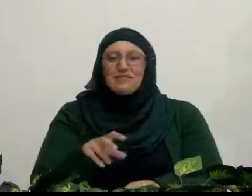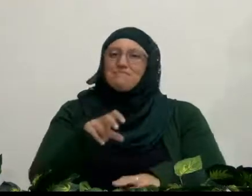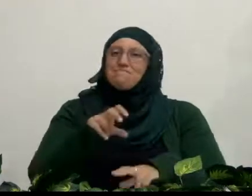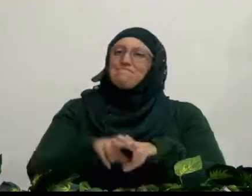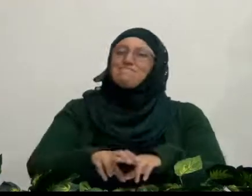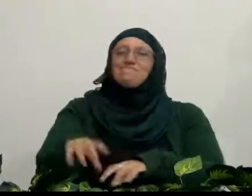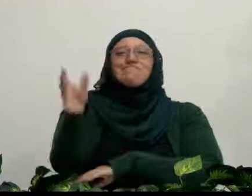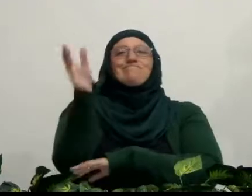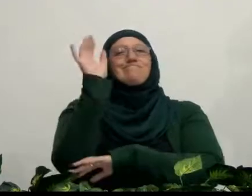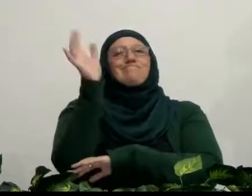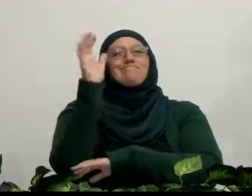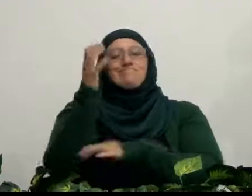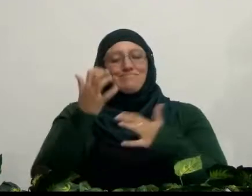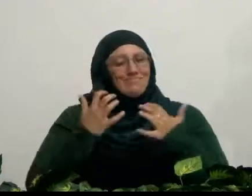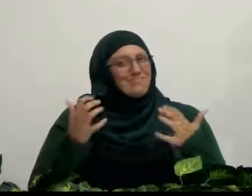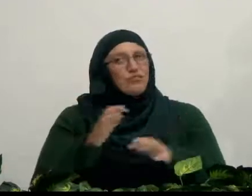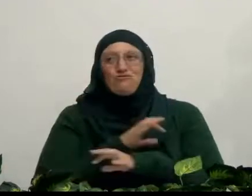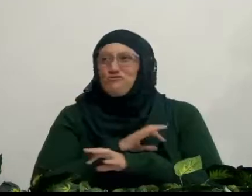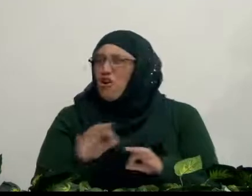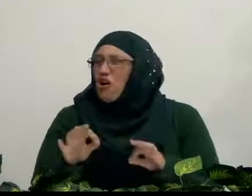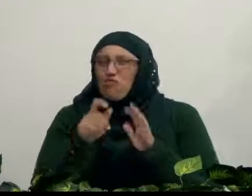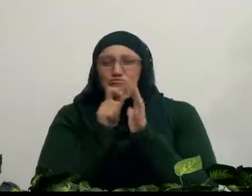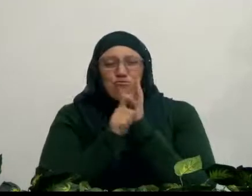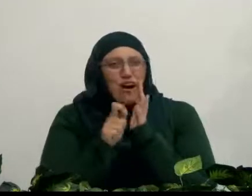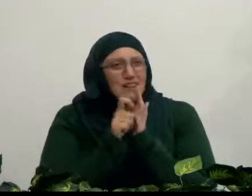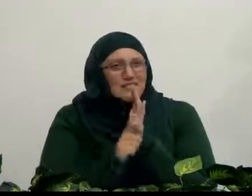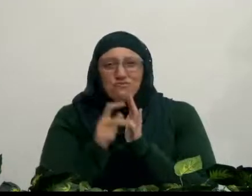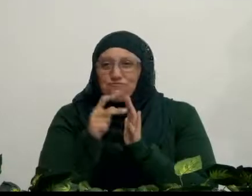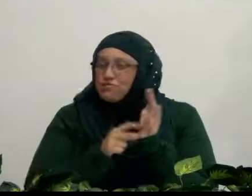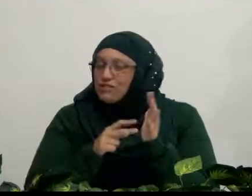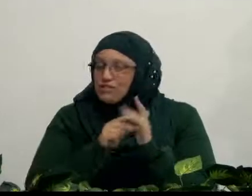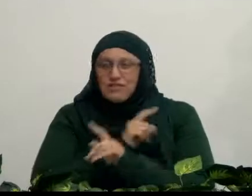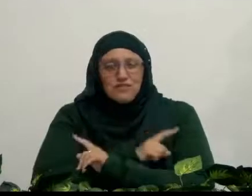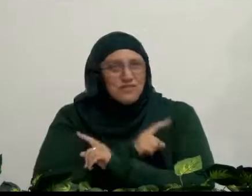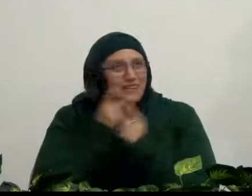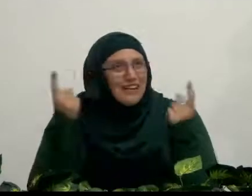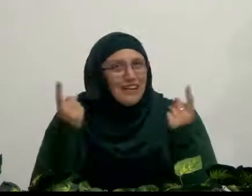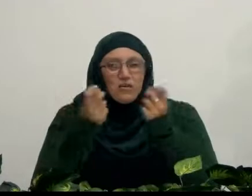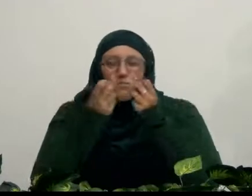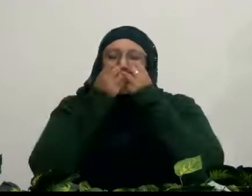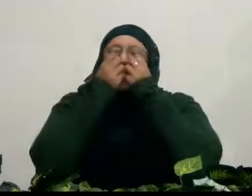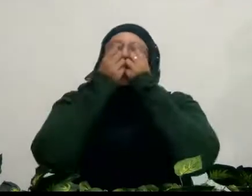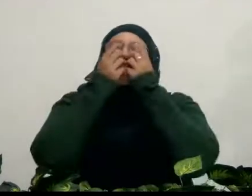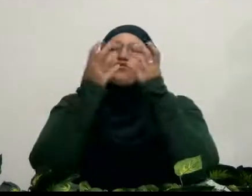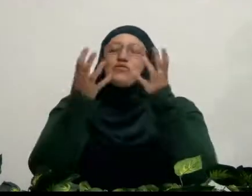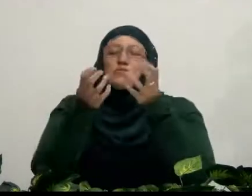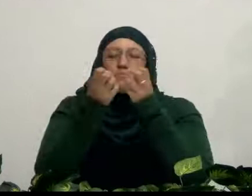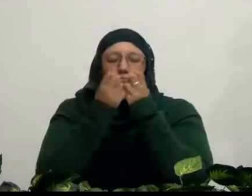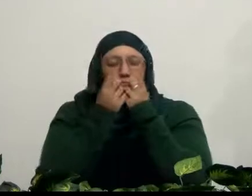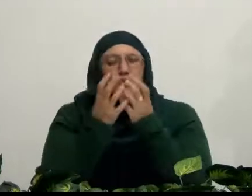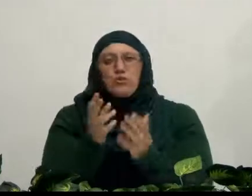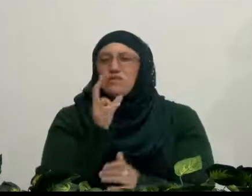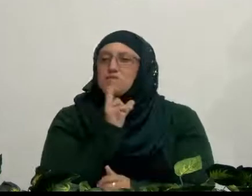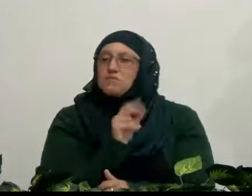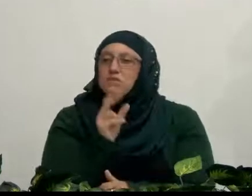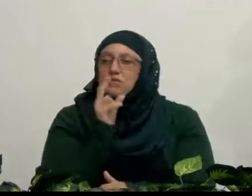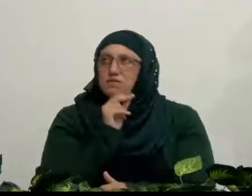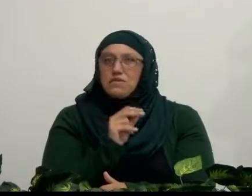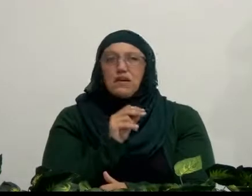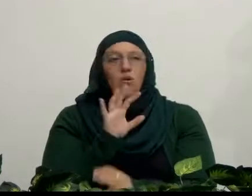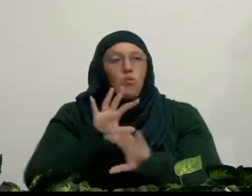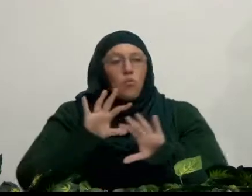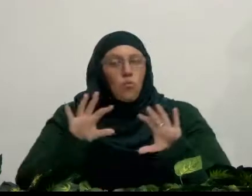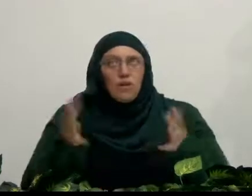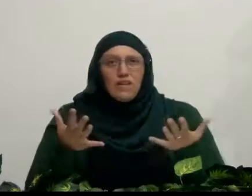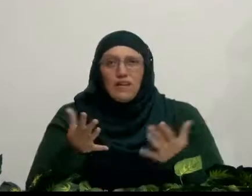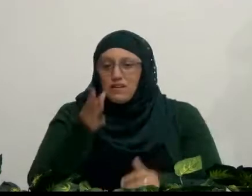an unlettered person. Do you see how eloquent, with our very poor and immediate translation even.